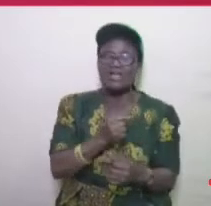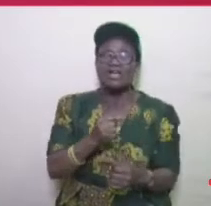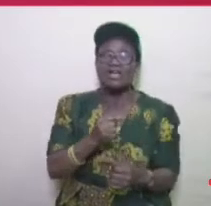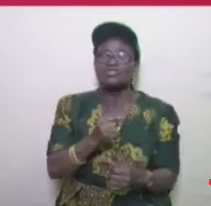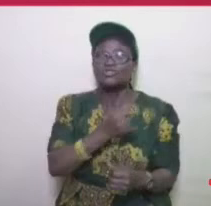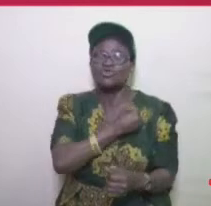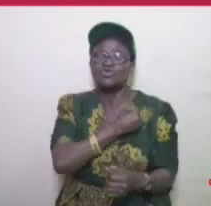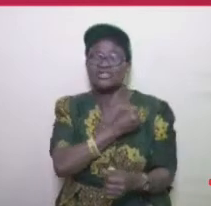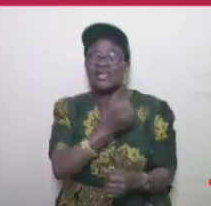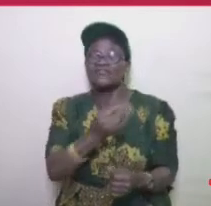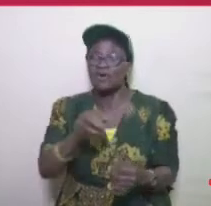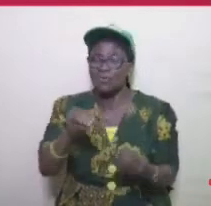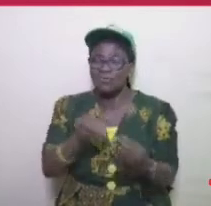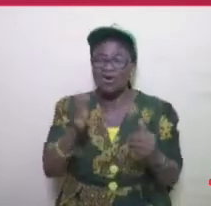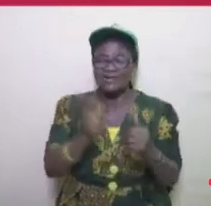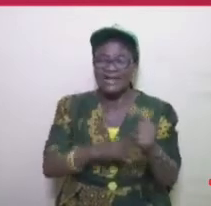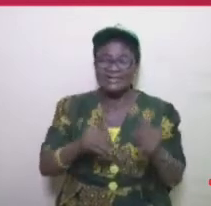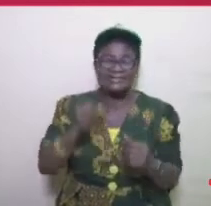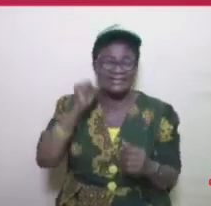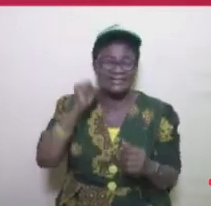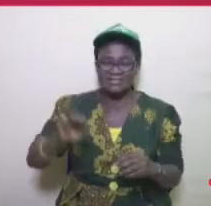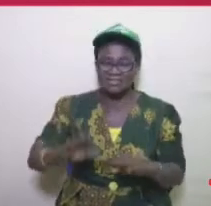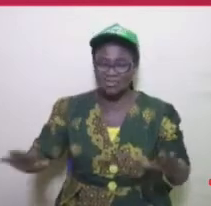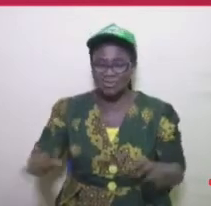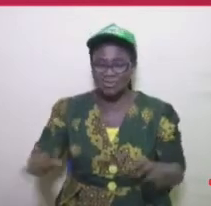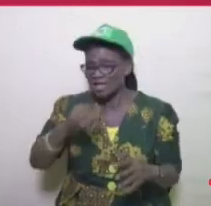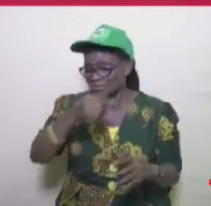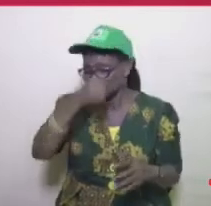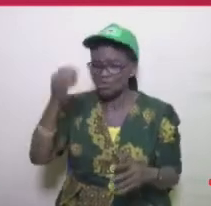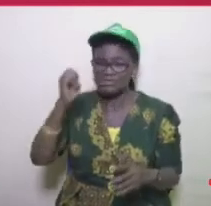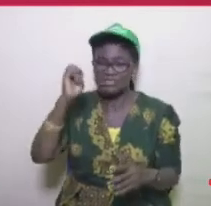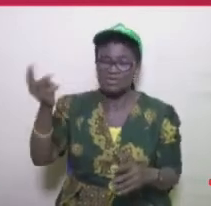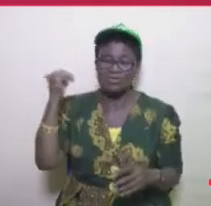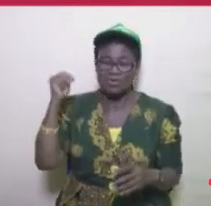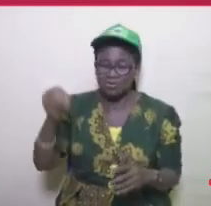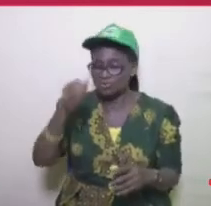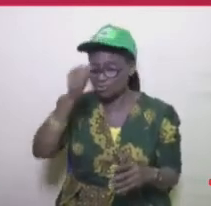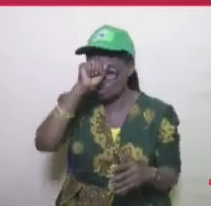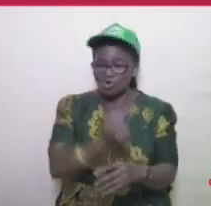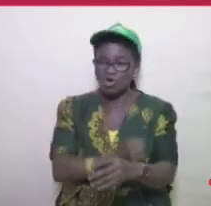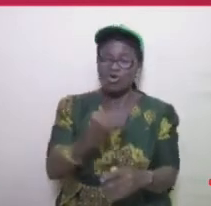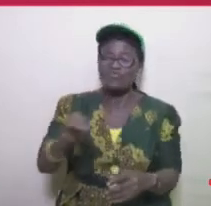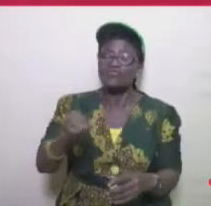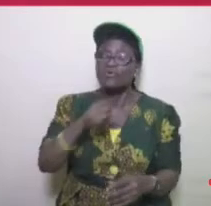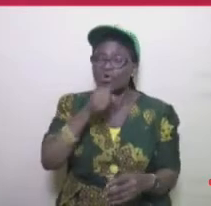children, because he was the son of his old age, and he made him a coat of many